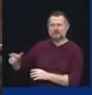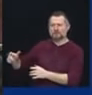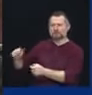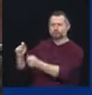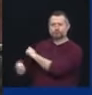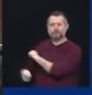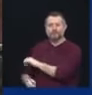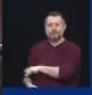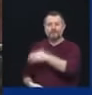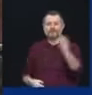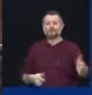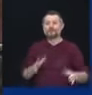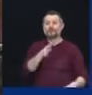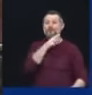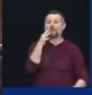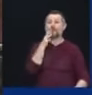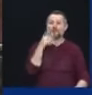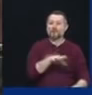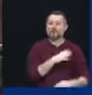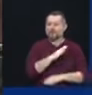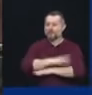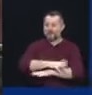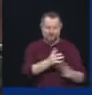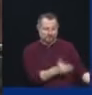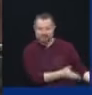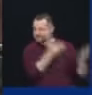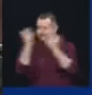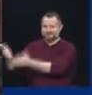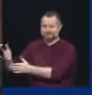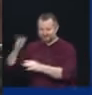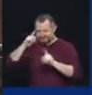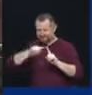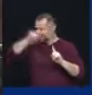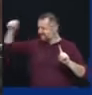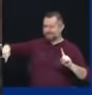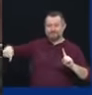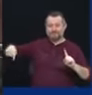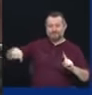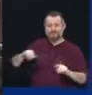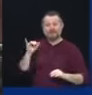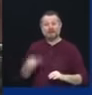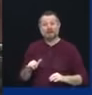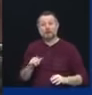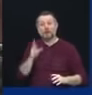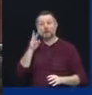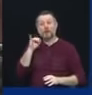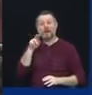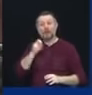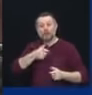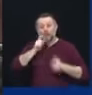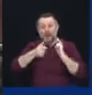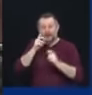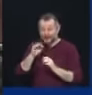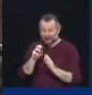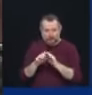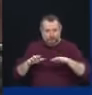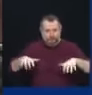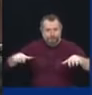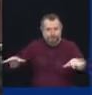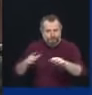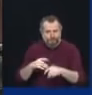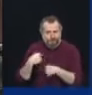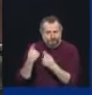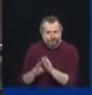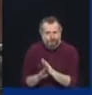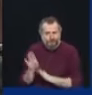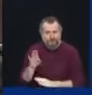table. The growth of wineries in New York State is a phenomenal story of success.